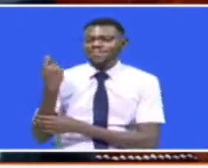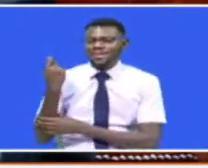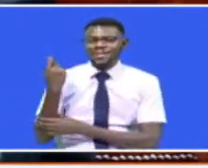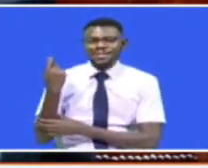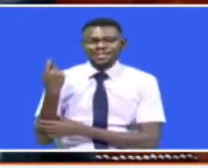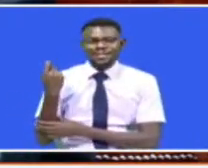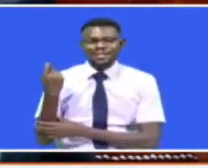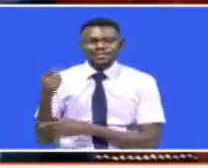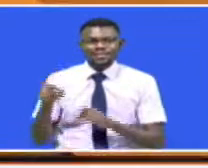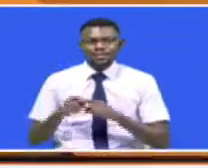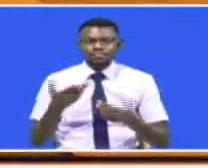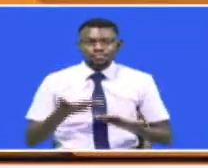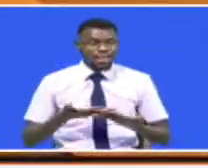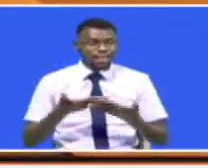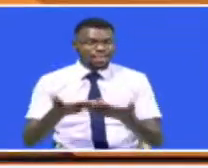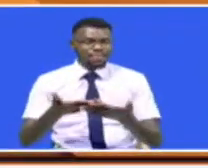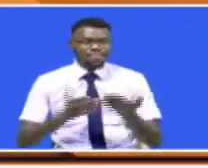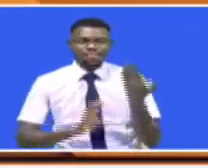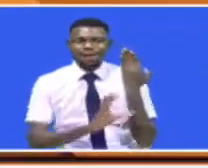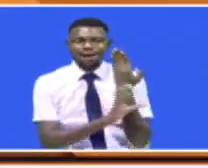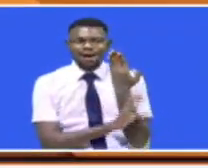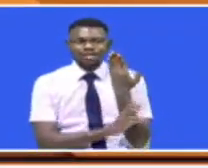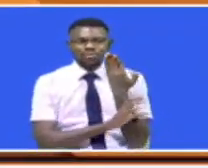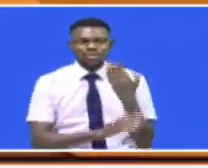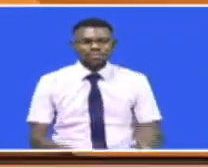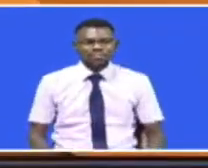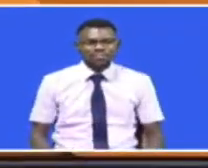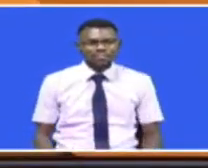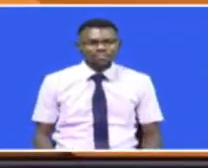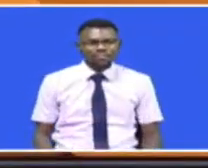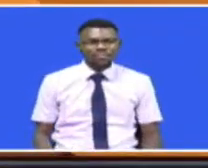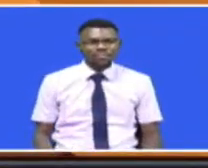the betterment of our country. Na wakati huo huo, kama uthuge